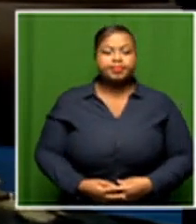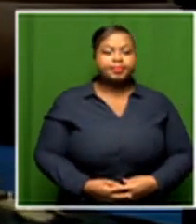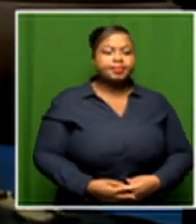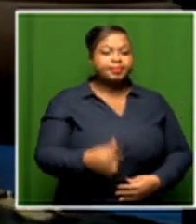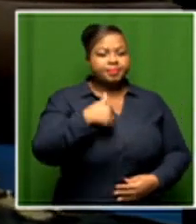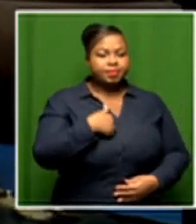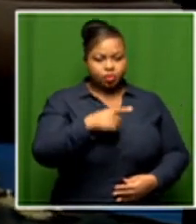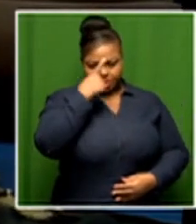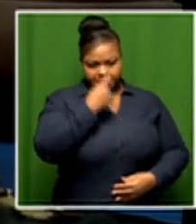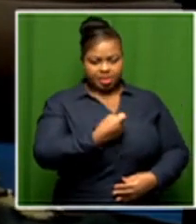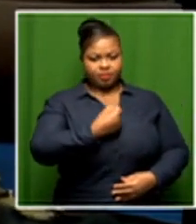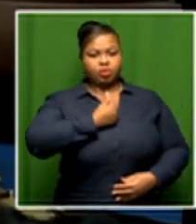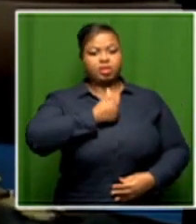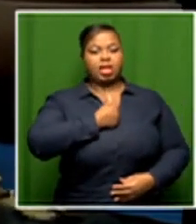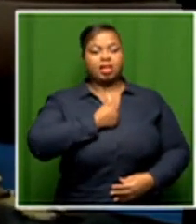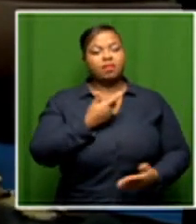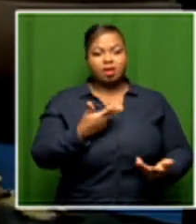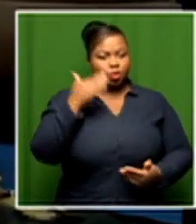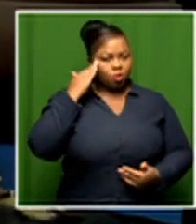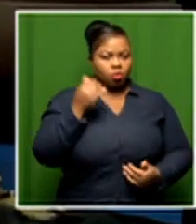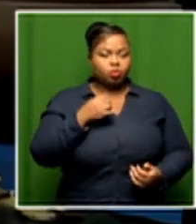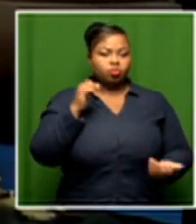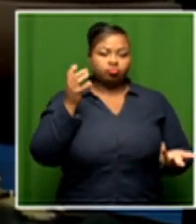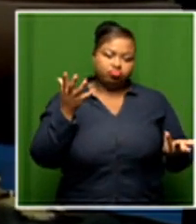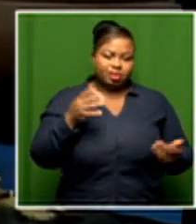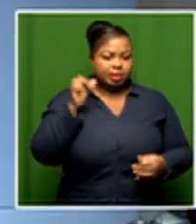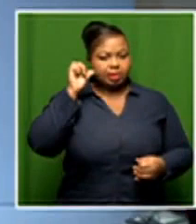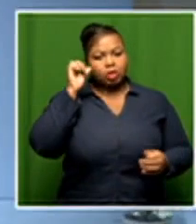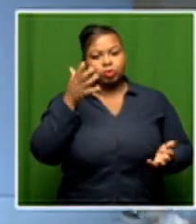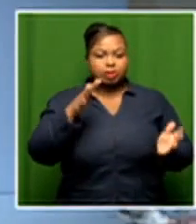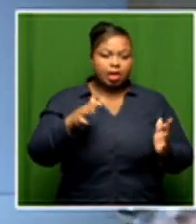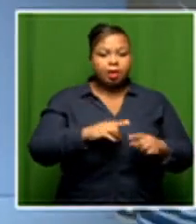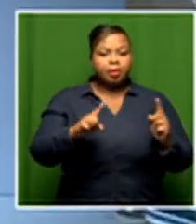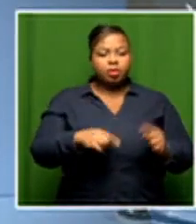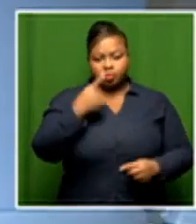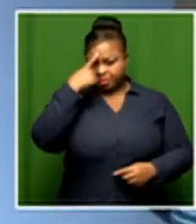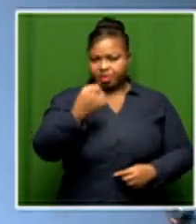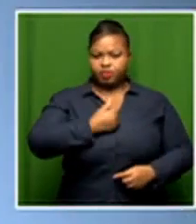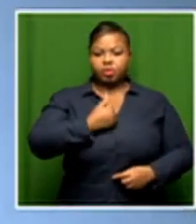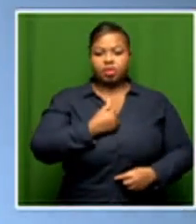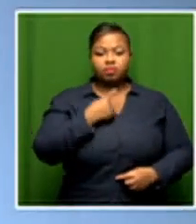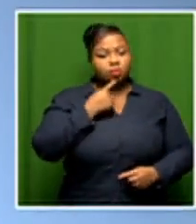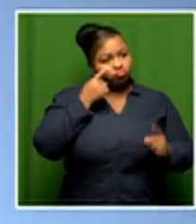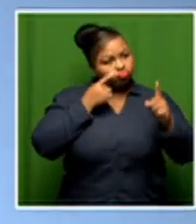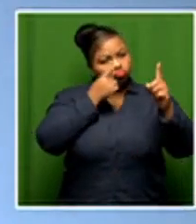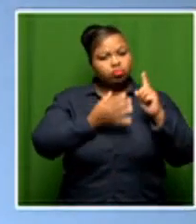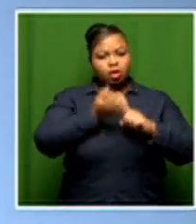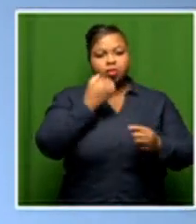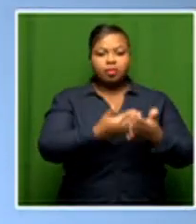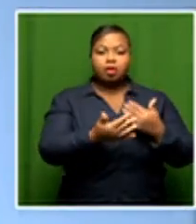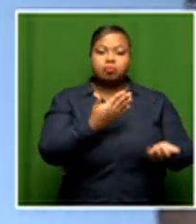in you first and foremost. I know it sounds so cliche, but believing in yourself first and foremost, that you are destined to be what you want to